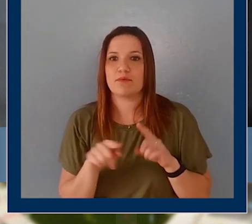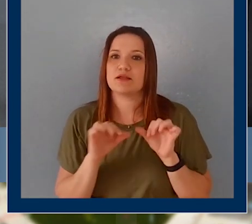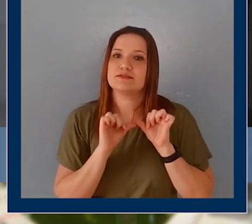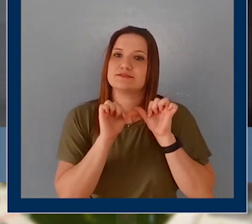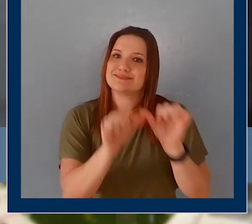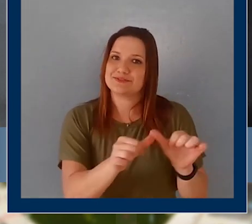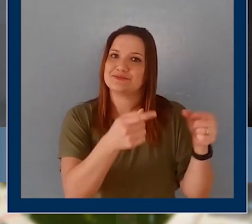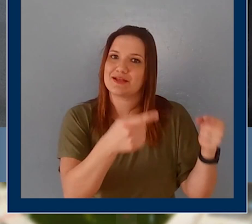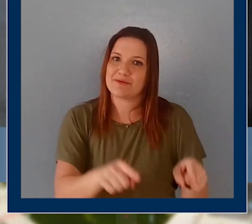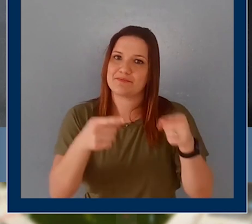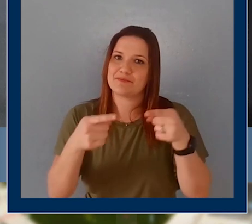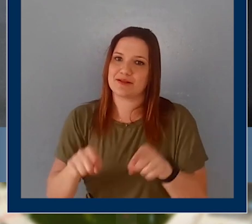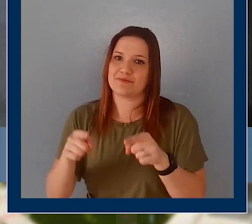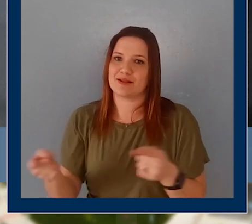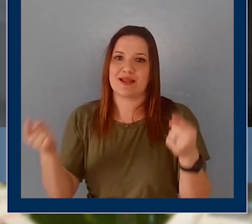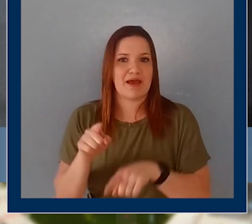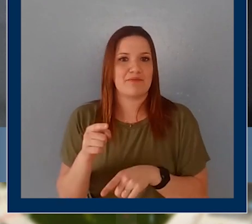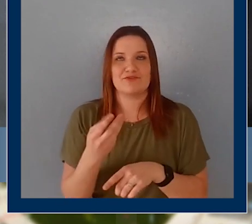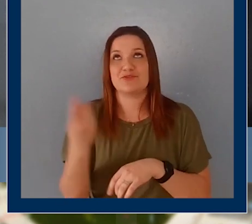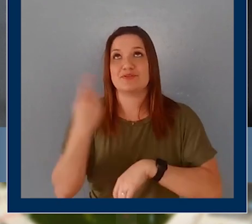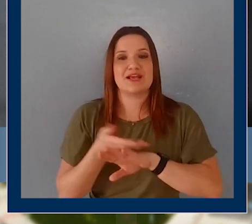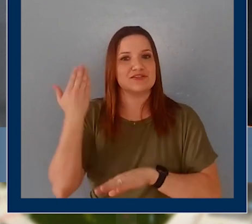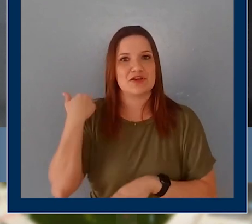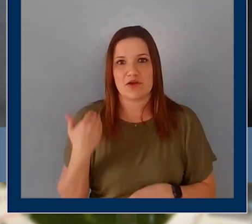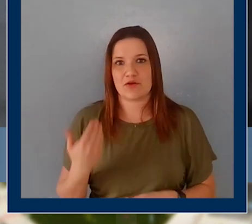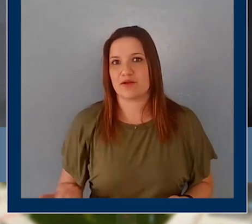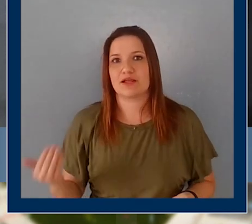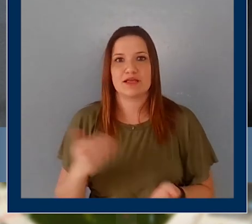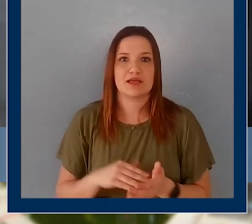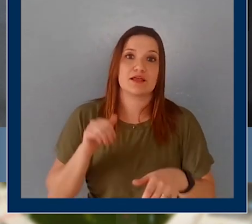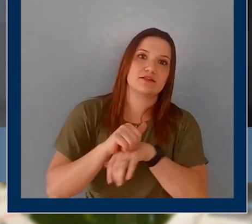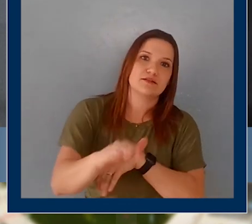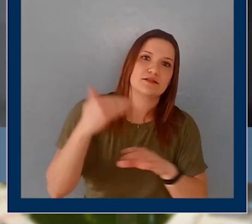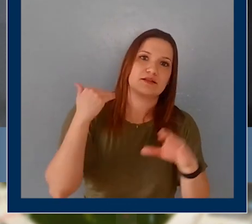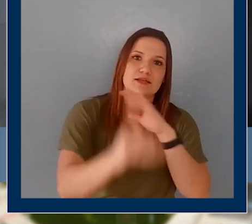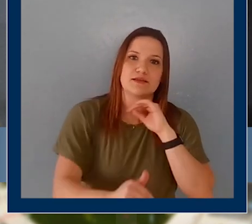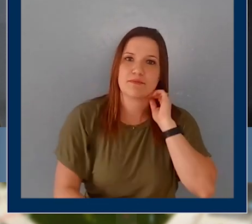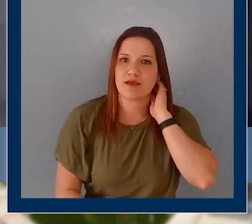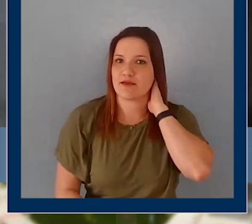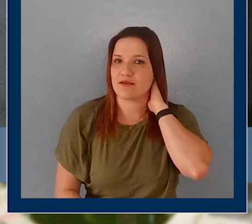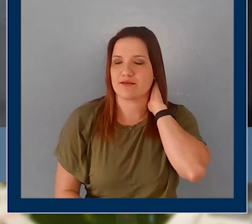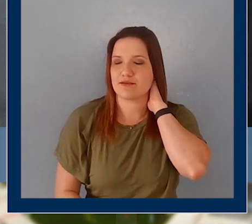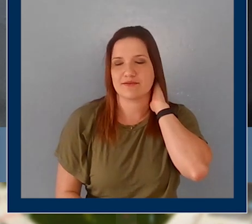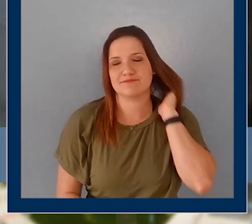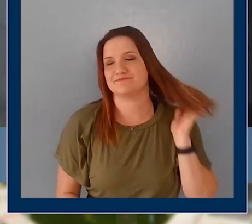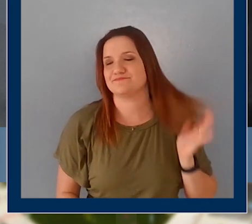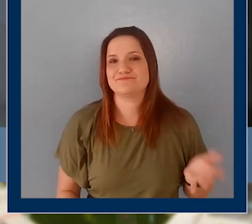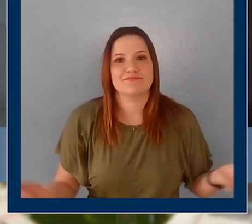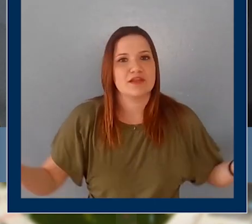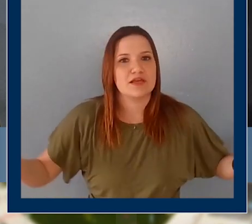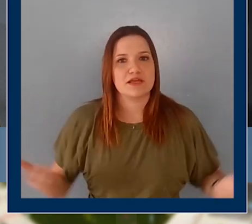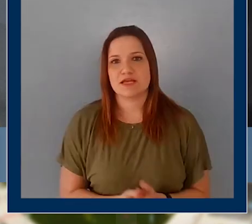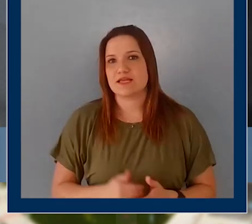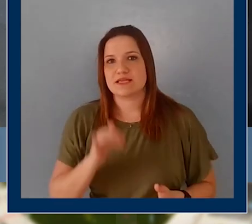not have given vaccines to anybody outside of healthcare in that phase 1A. But it's continued